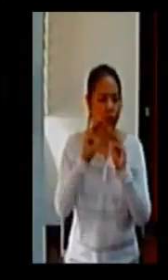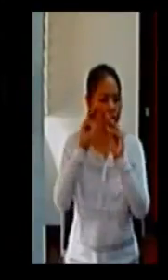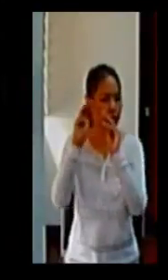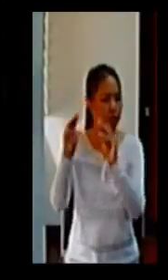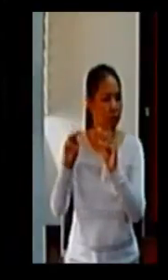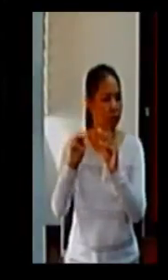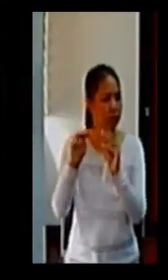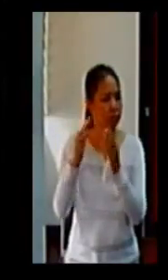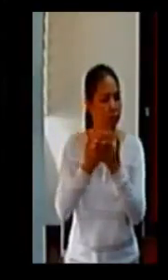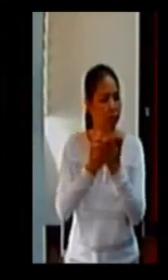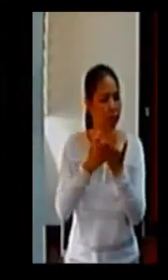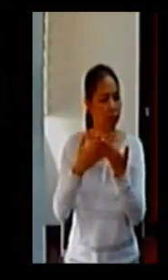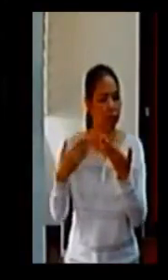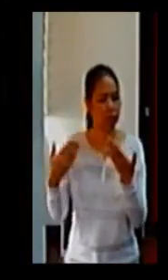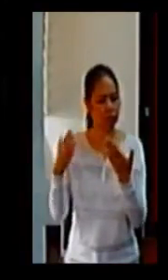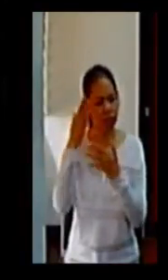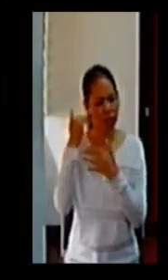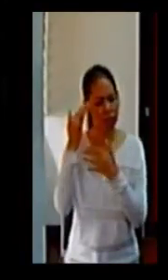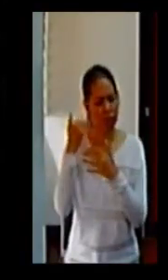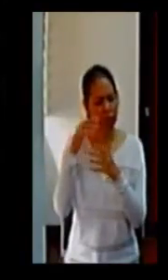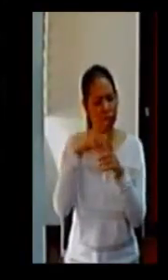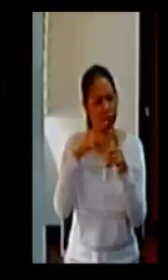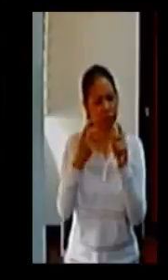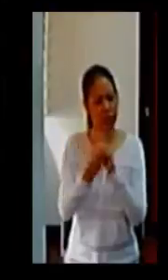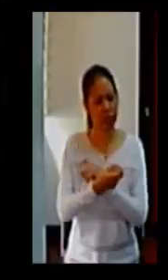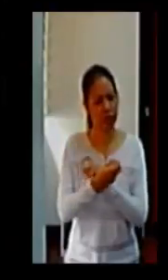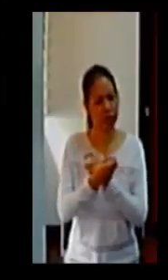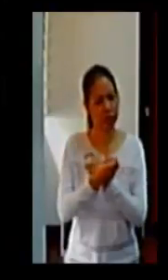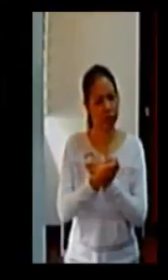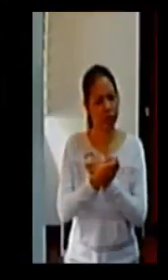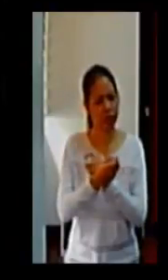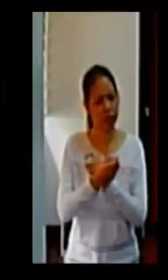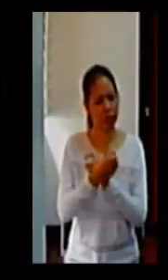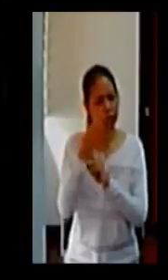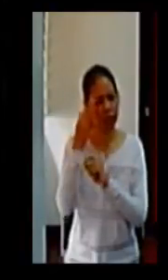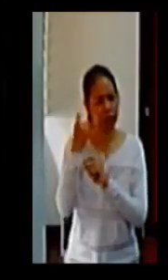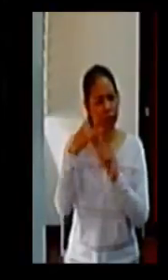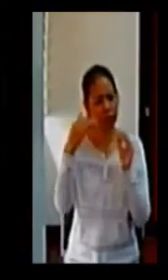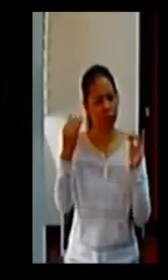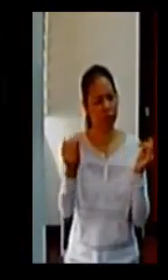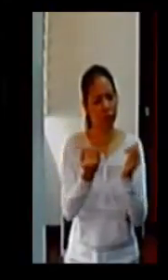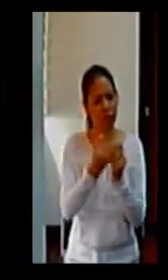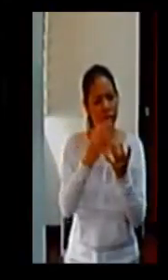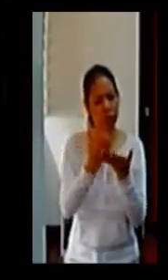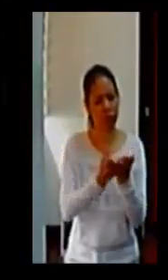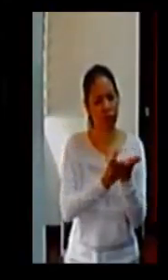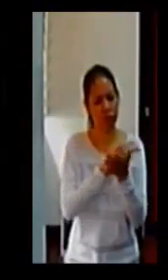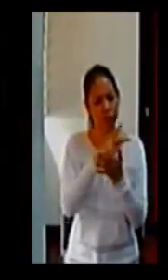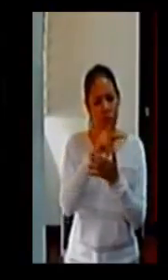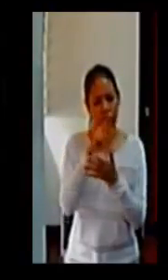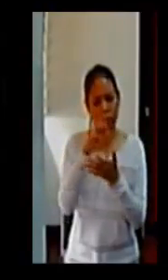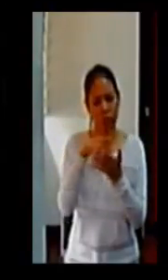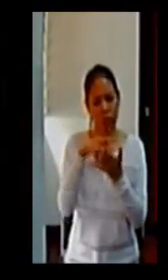bakit po kayo nagbago ng, bakit nyo in-introduce yung bagong palay